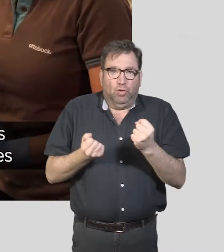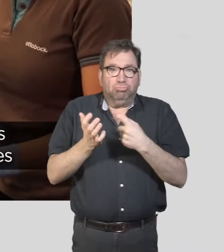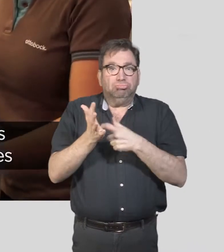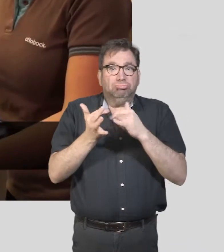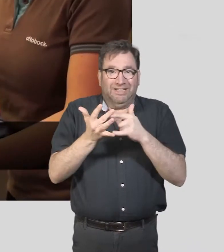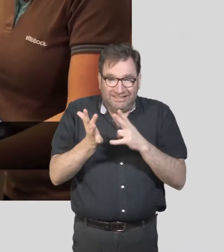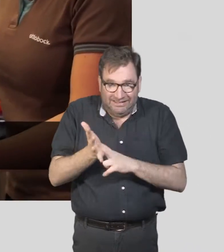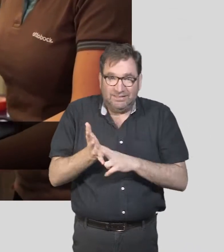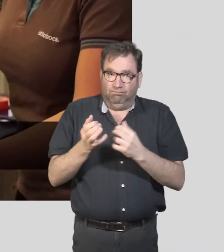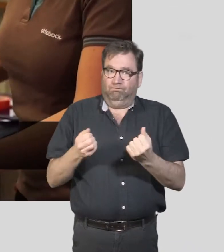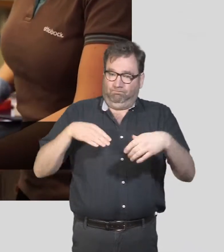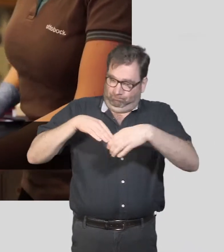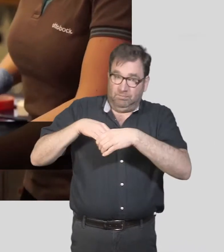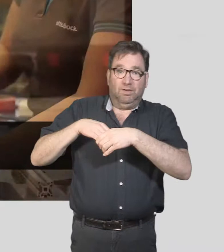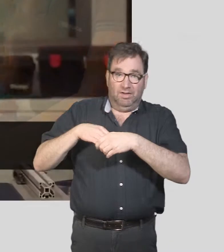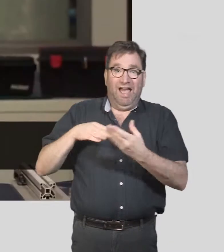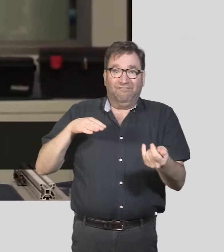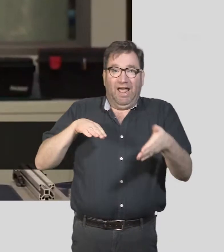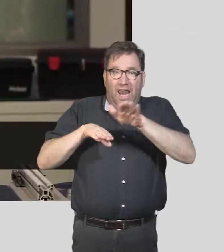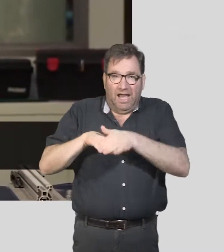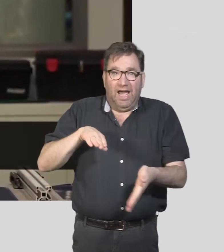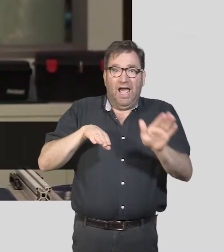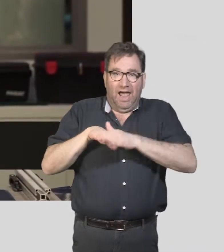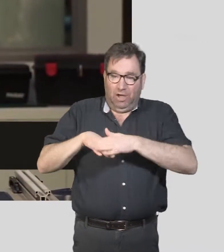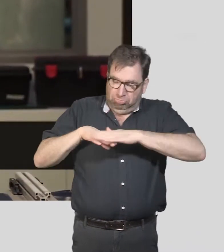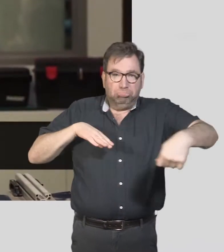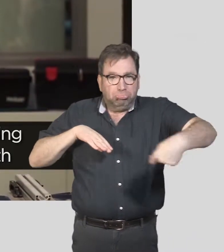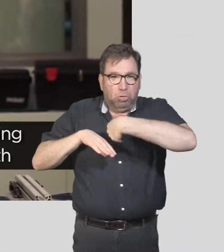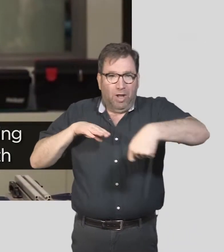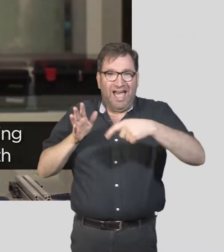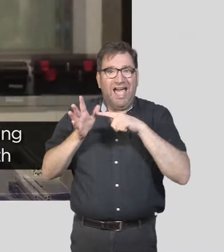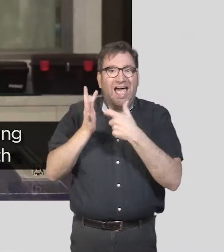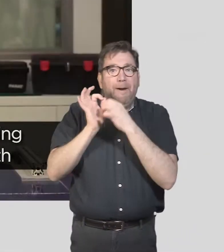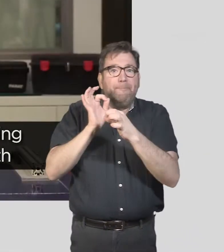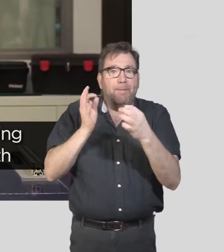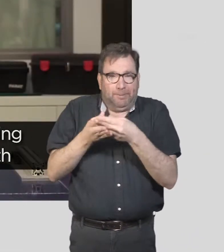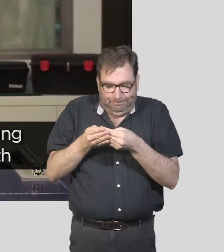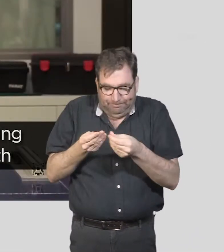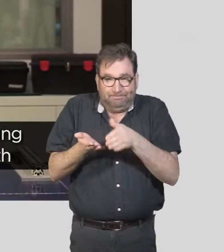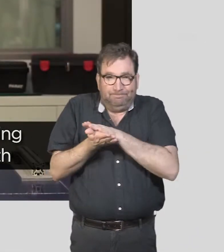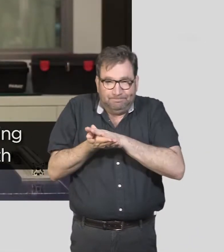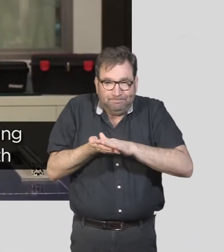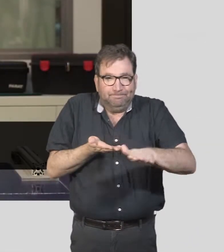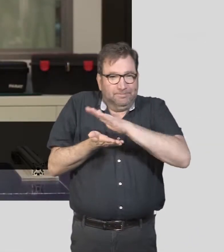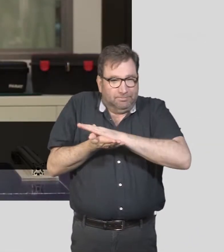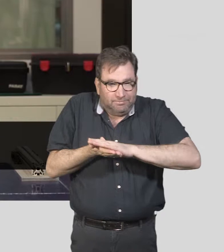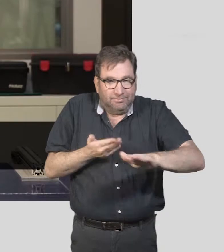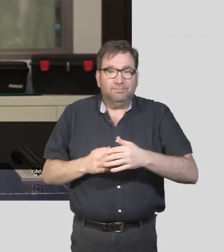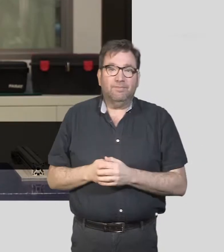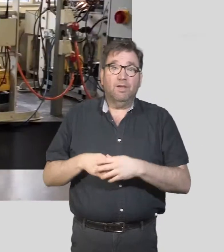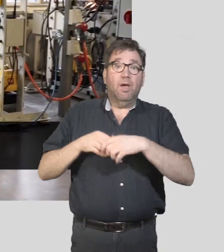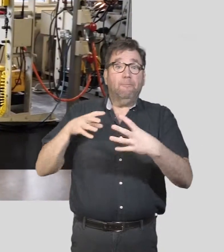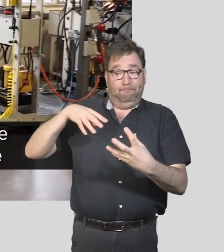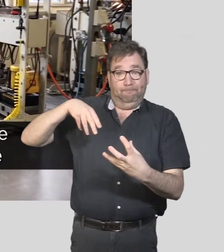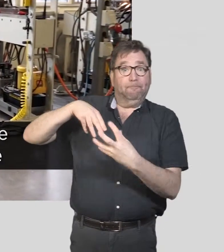remove air bubbles and the resin binds the layers together. 50 to 90 layers. Still on the mould, the running blade is wrapped in a cloth and sealed in a